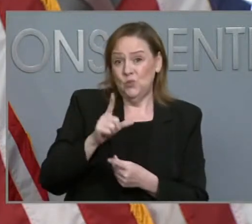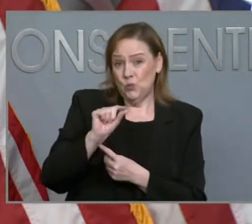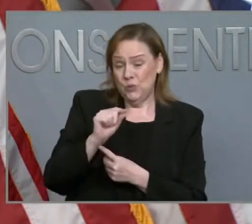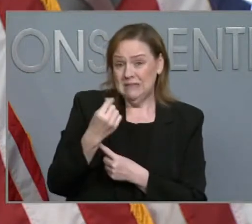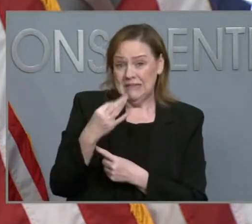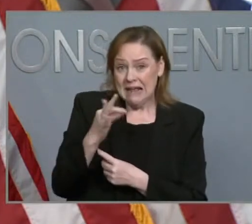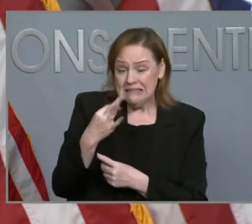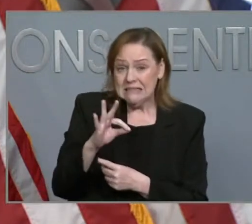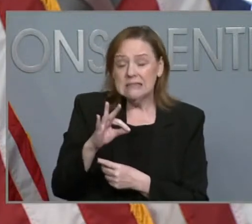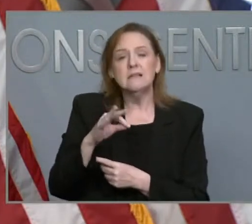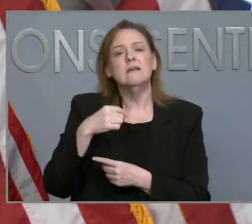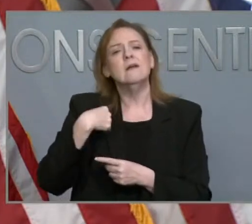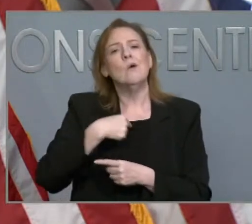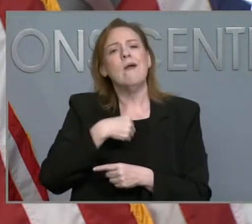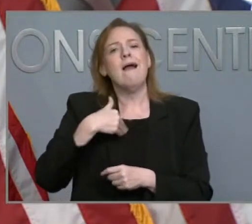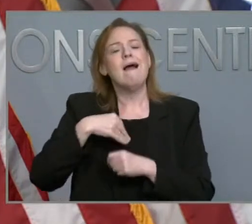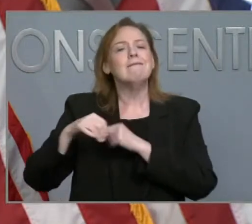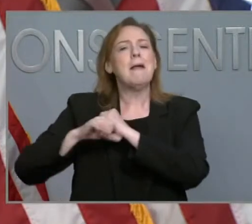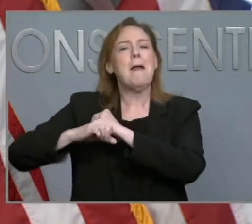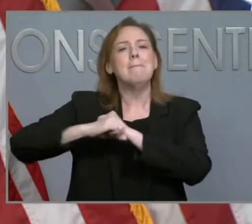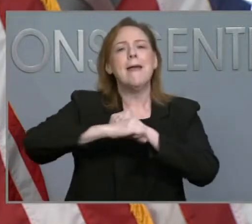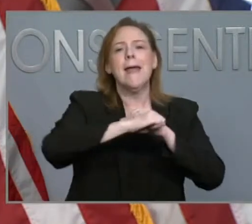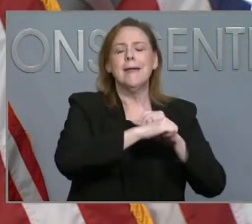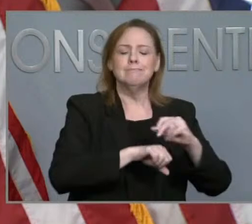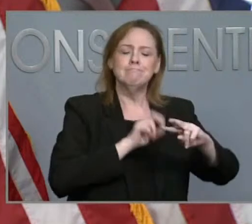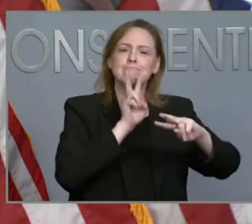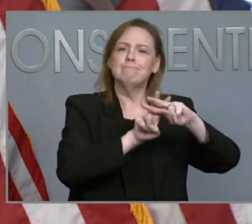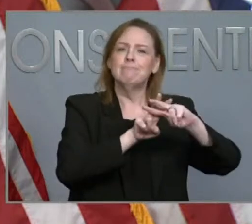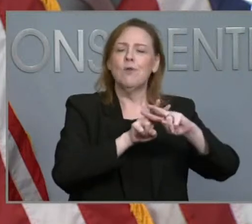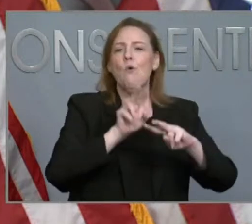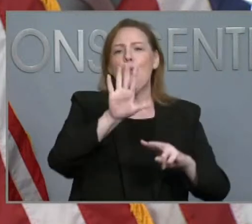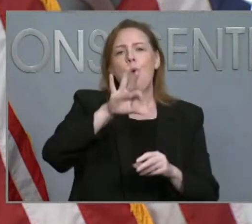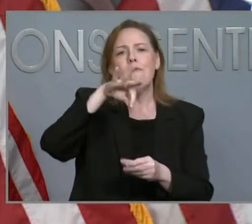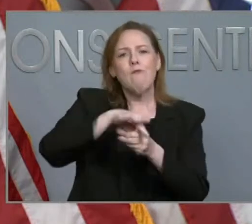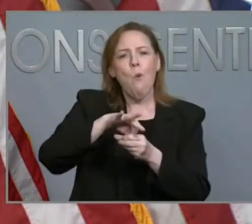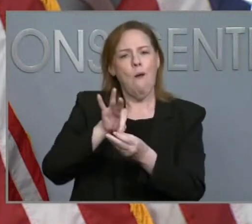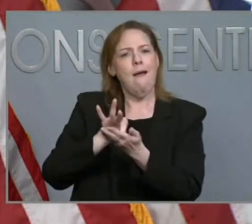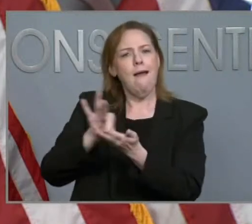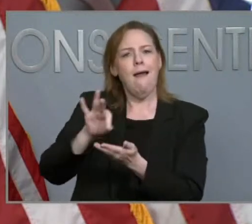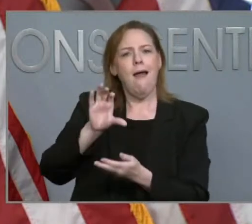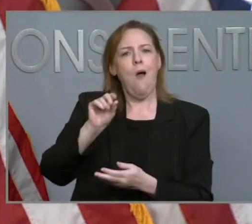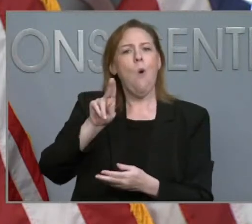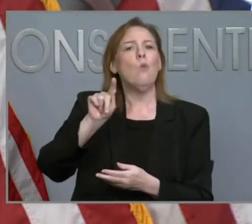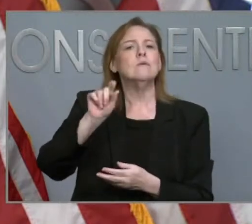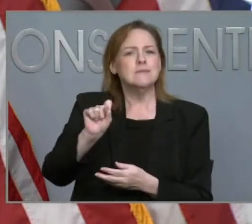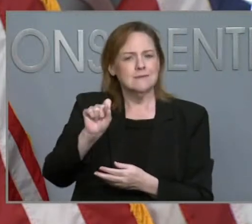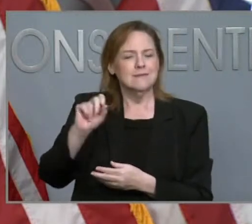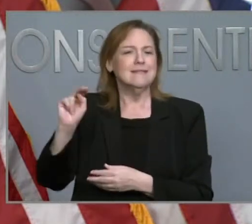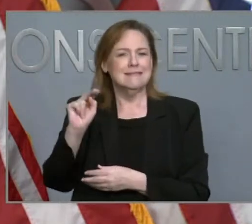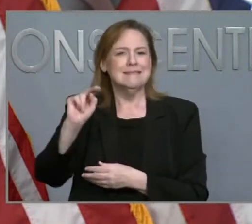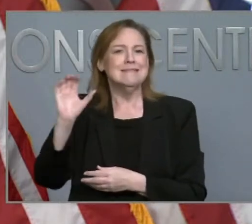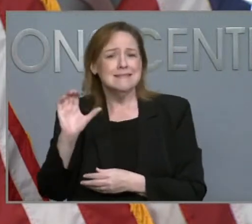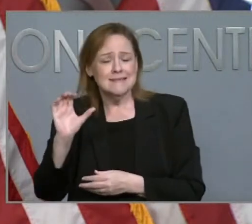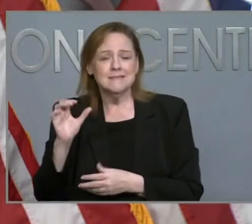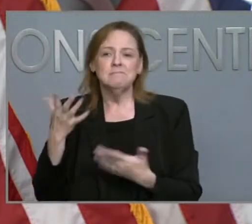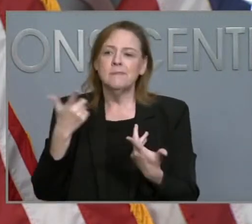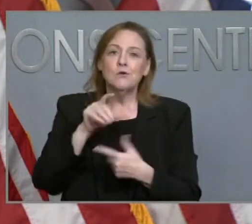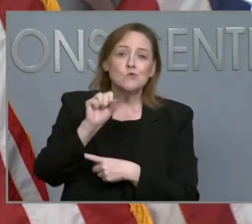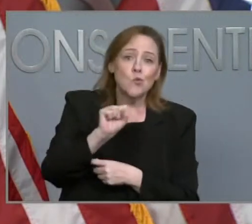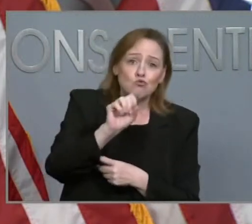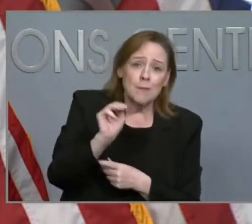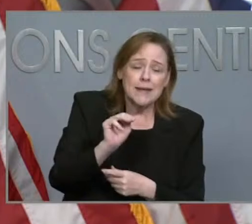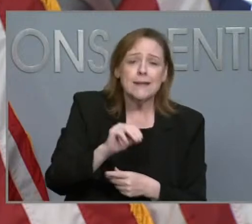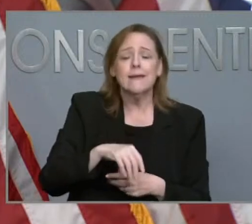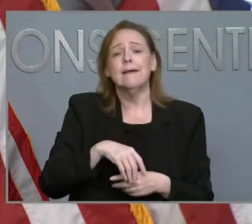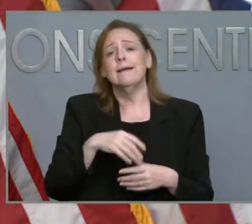campaign around the hashtag #YourVoteCountsNC. Efforts on social media, efforts on our website, efforts through